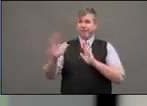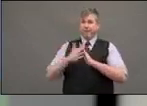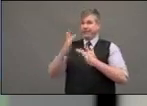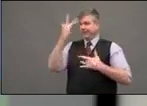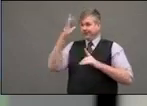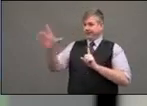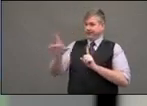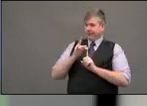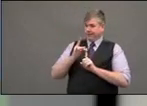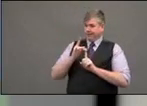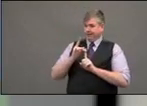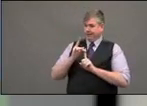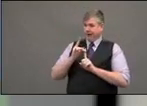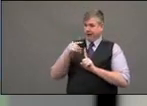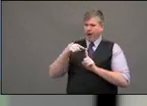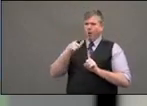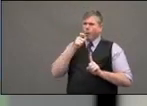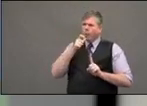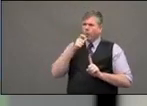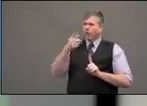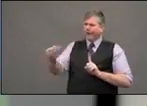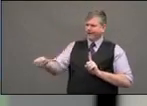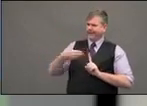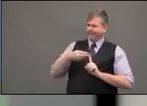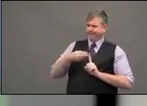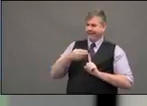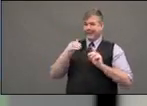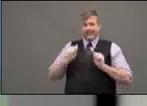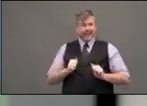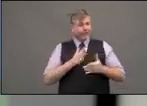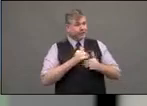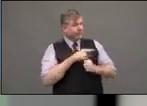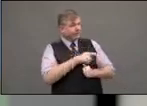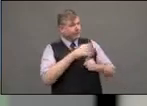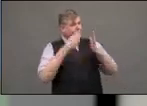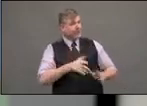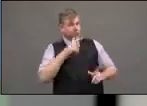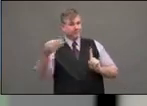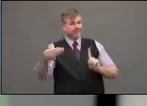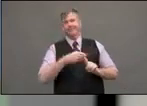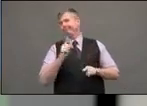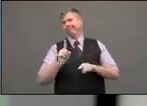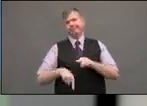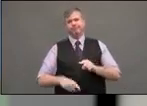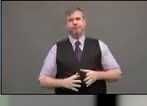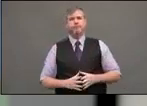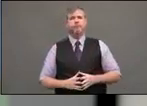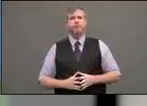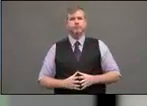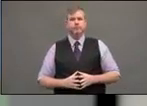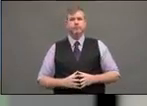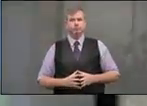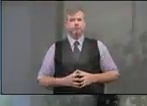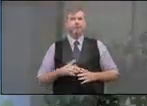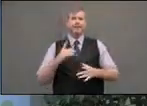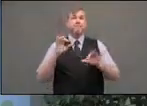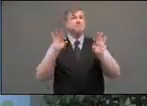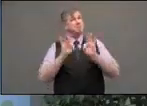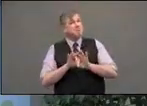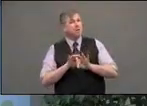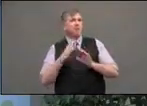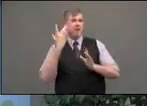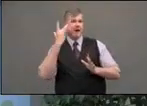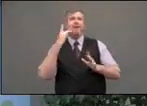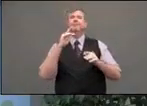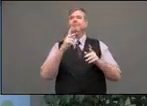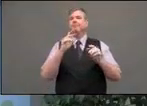the point of that is to protect people's privacy wherever we can and use the minimum information to help keep people healthy. Great.